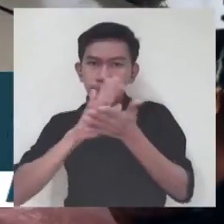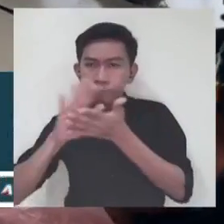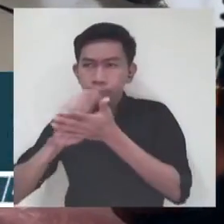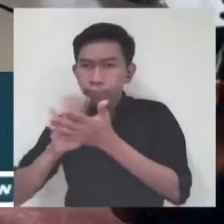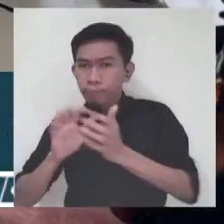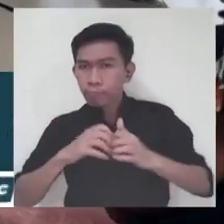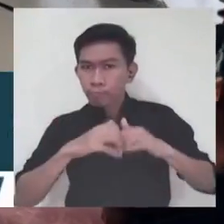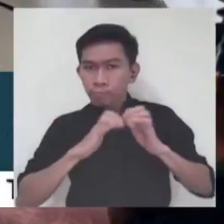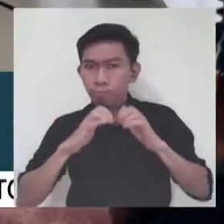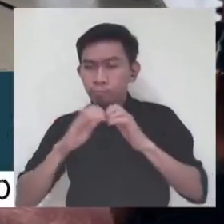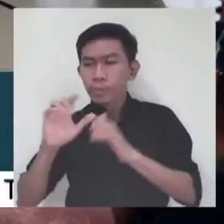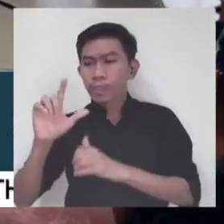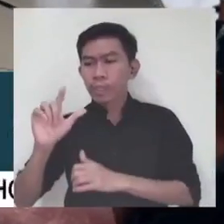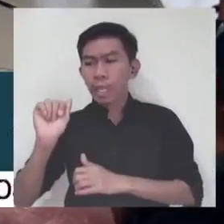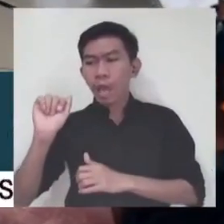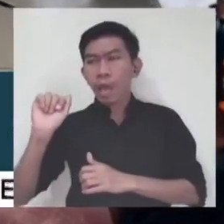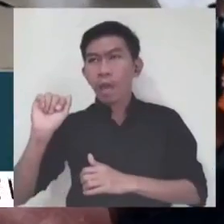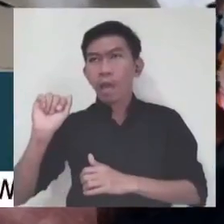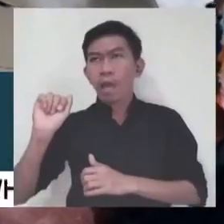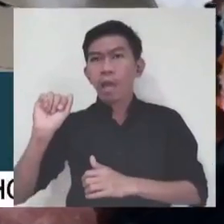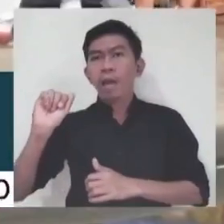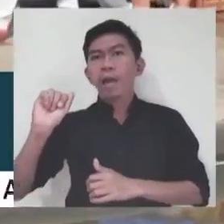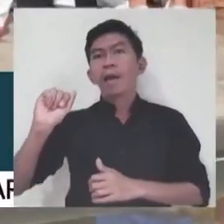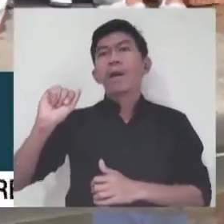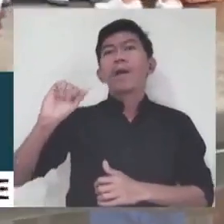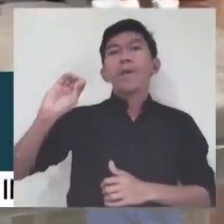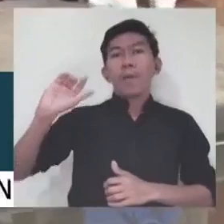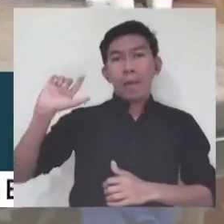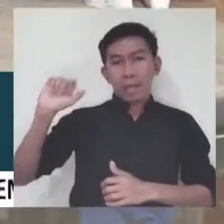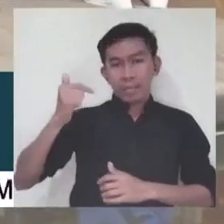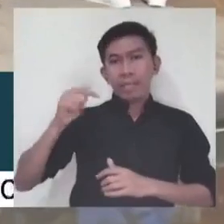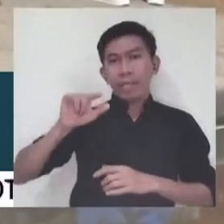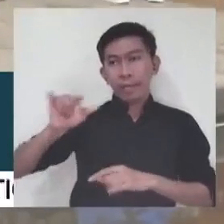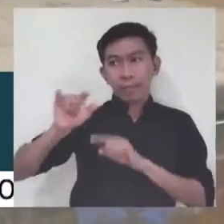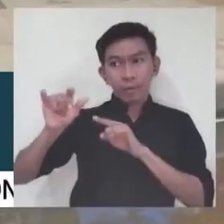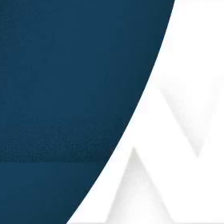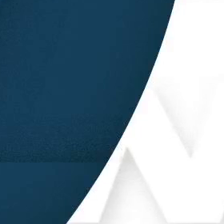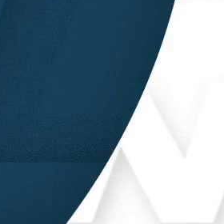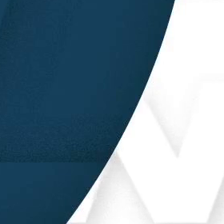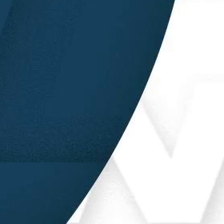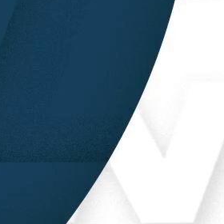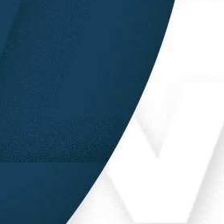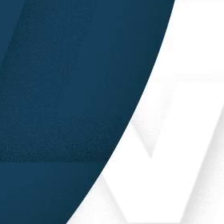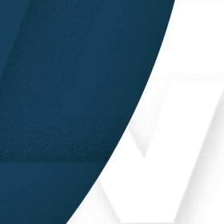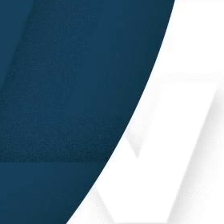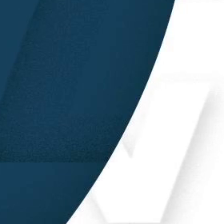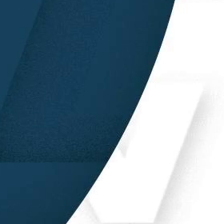Lawag Airport, but they said that it may take some time before normal operations can resume.